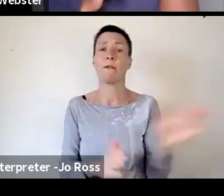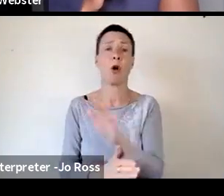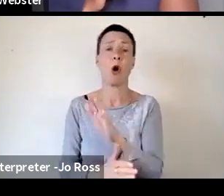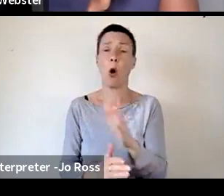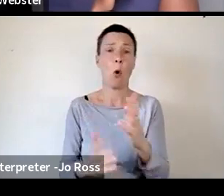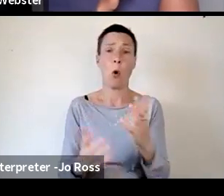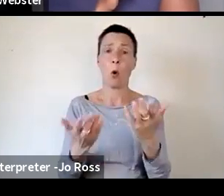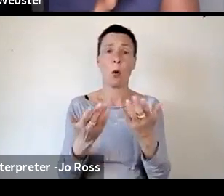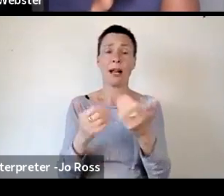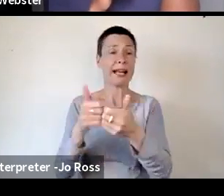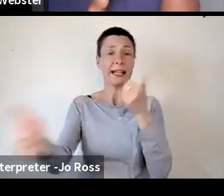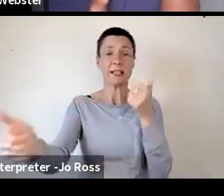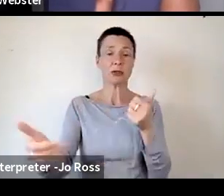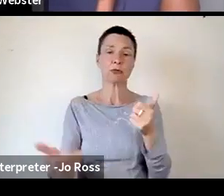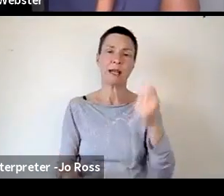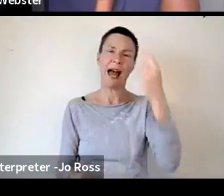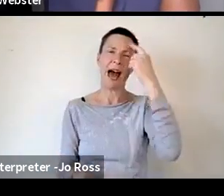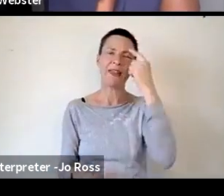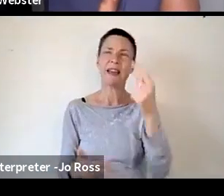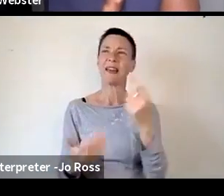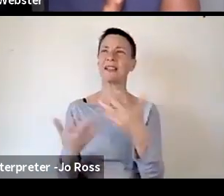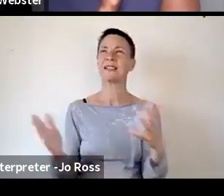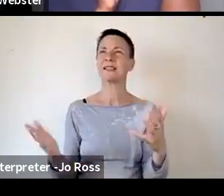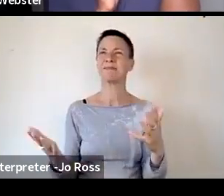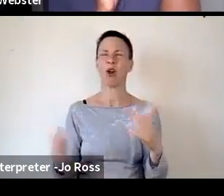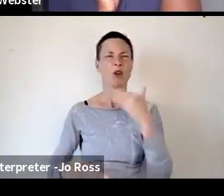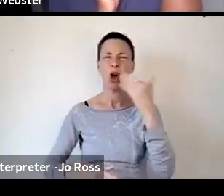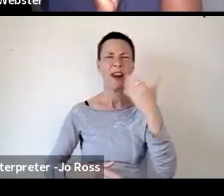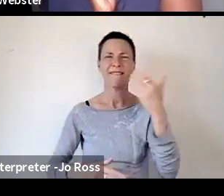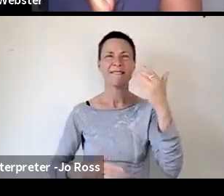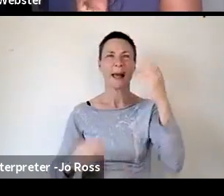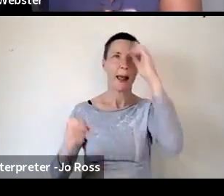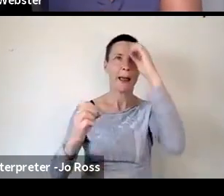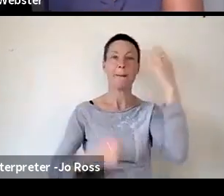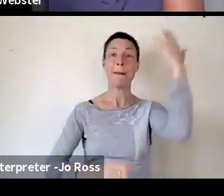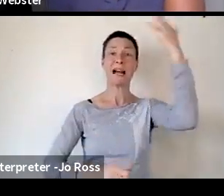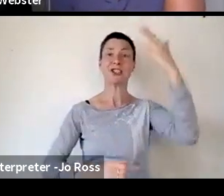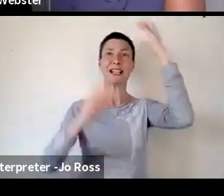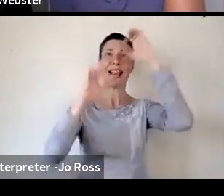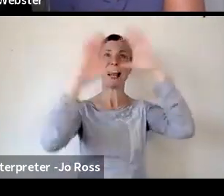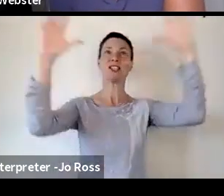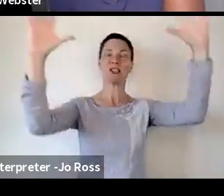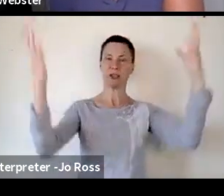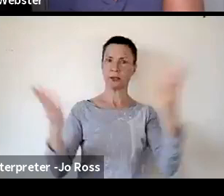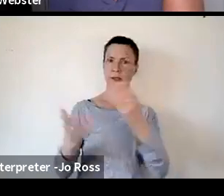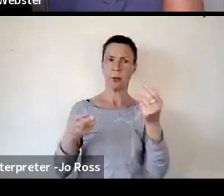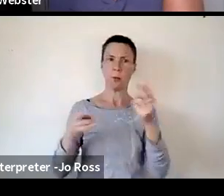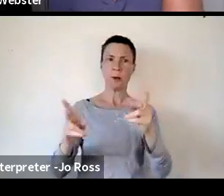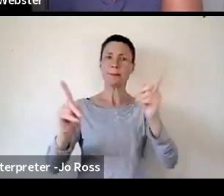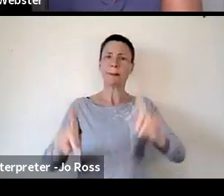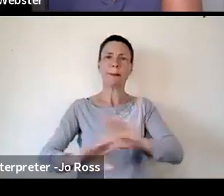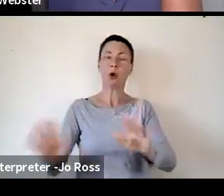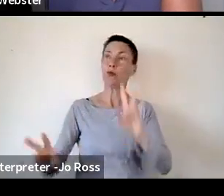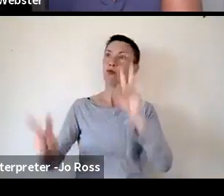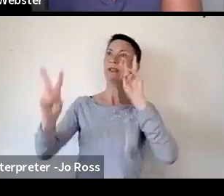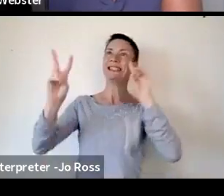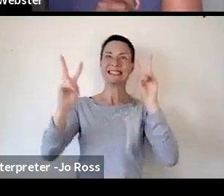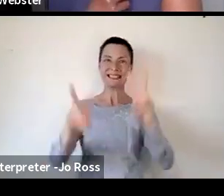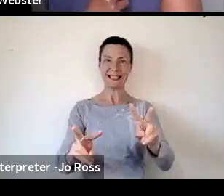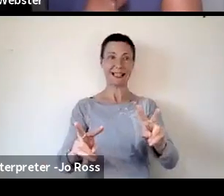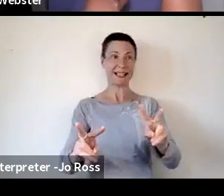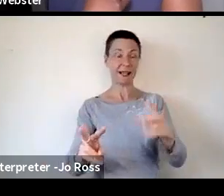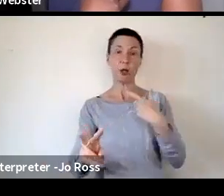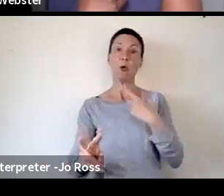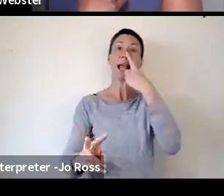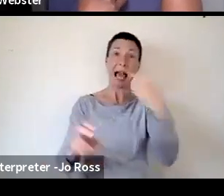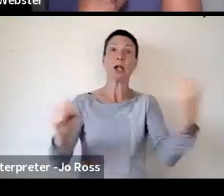industry. I think there's a bit of a lack of imagination in some ways, that people can't really see that you're